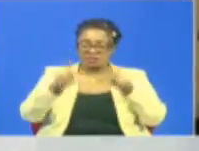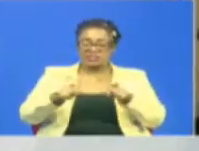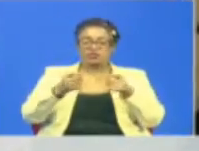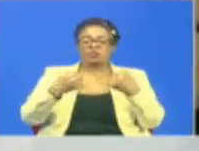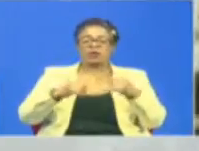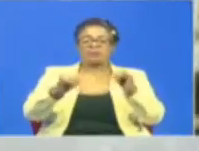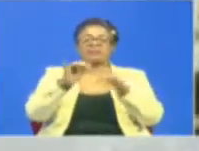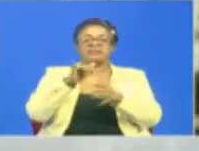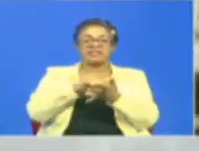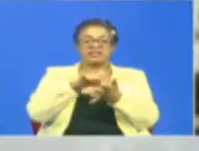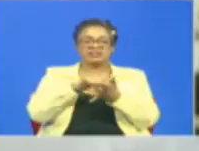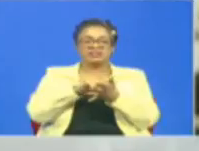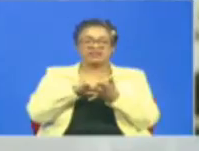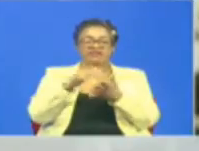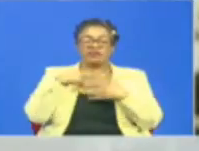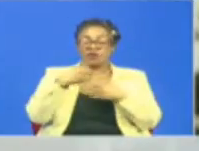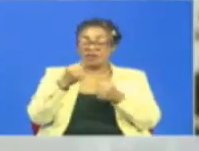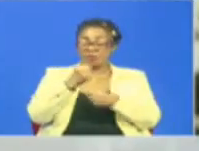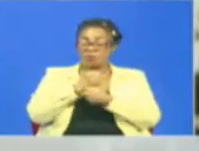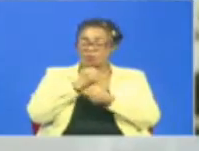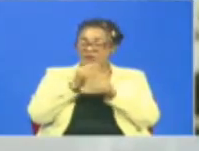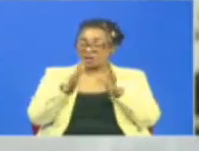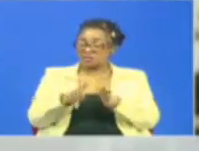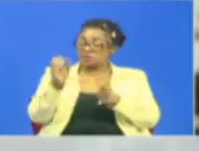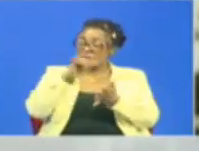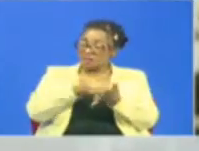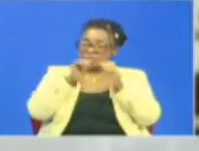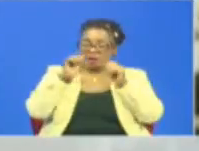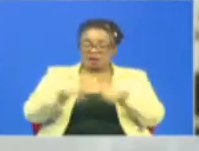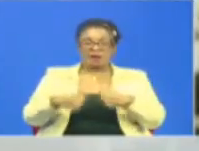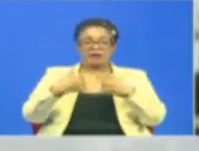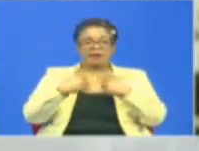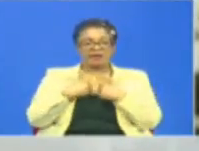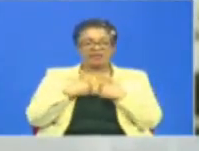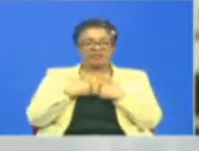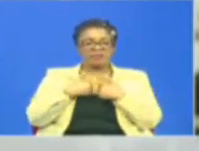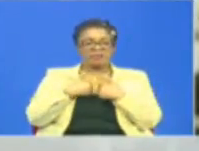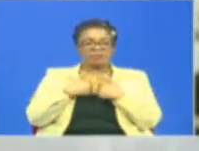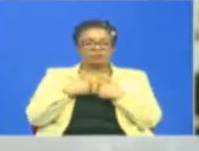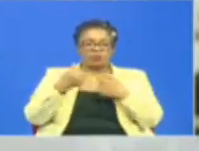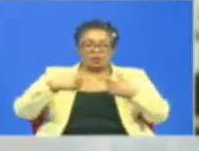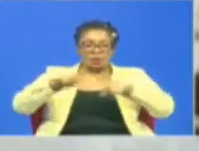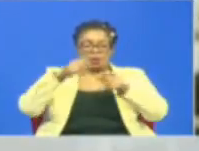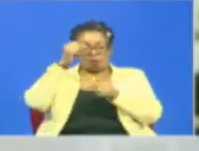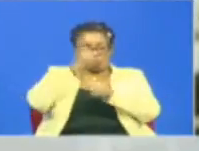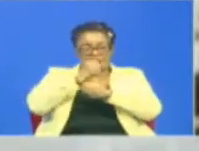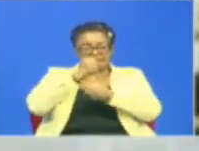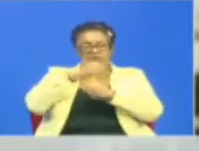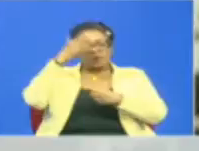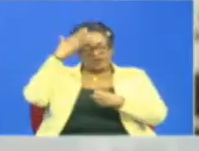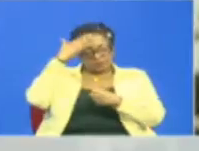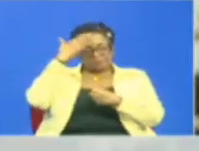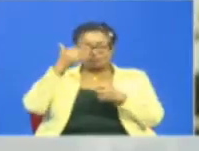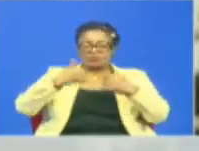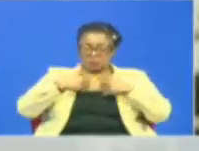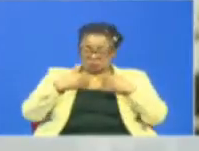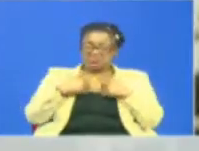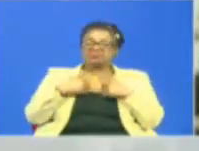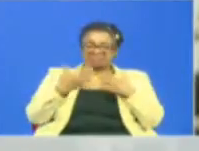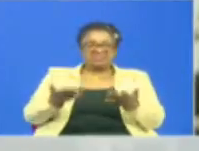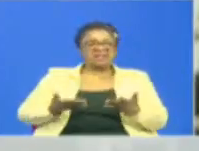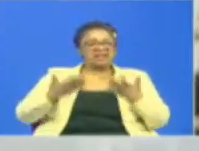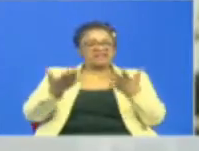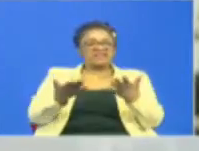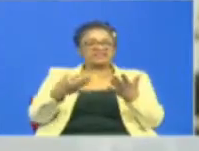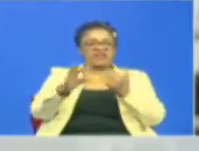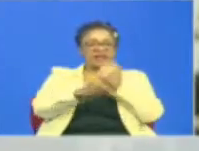that for the healthcare workers so that we can have, we go working knowing that you're giving our all for our country. But in